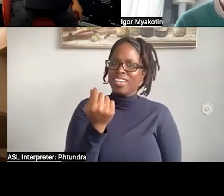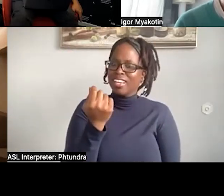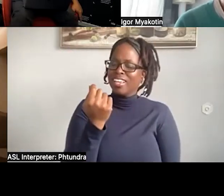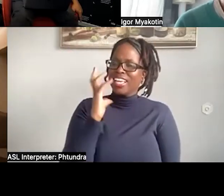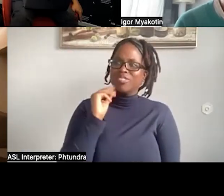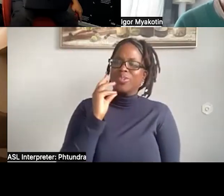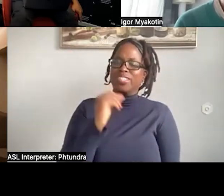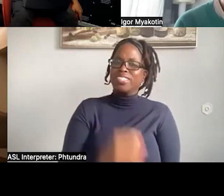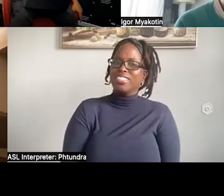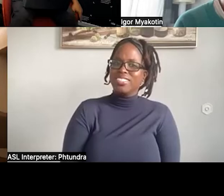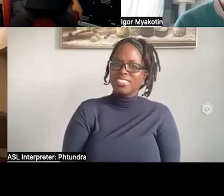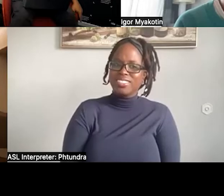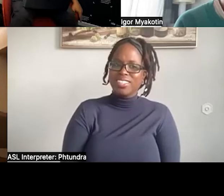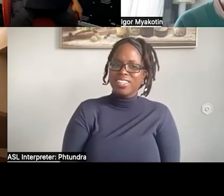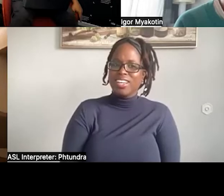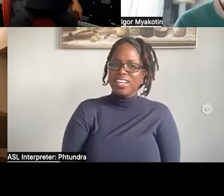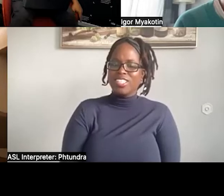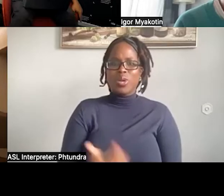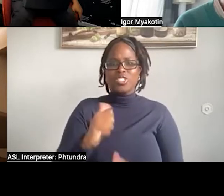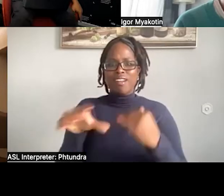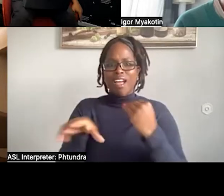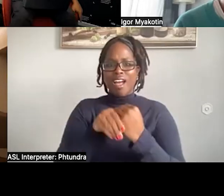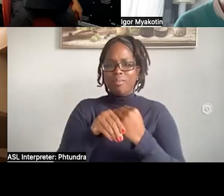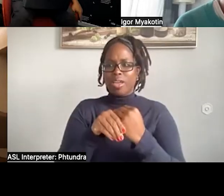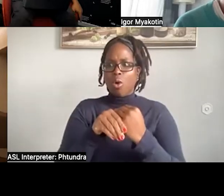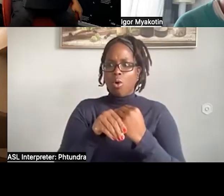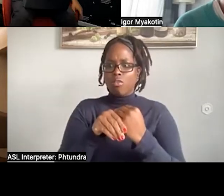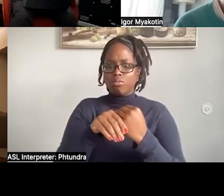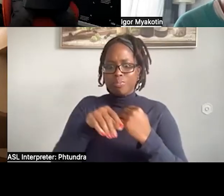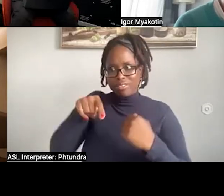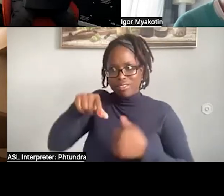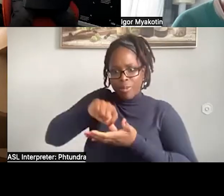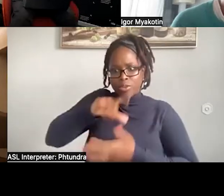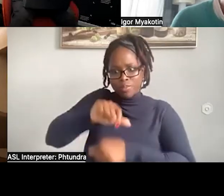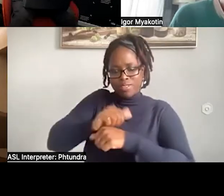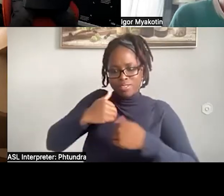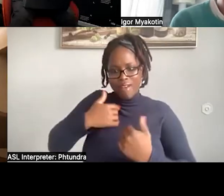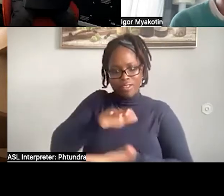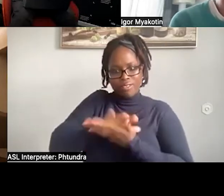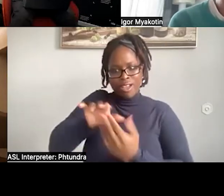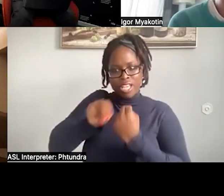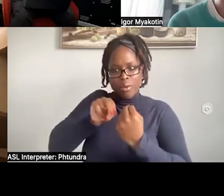sorry, we can't have a nice highway. Yeah, it's certainly something